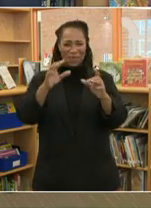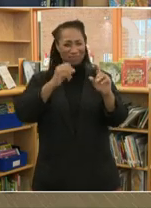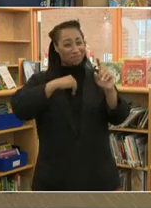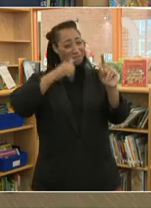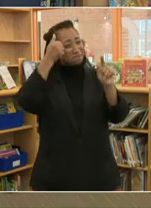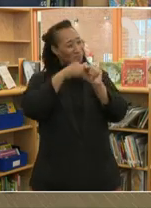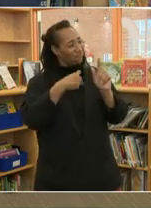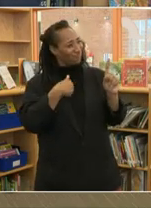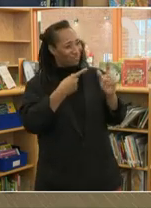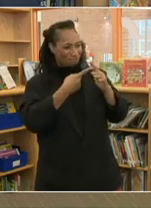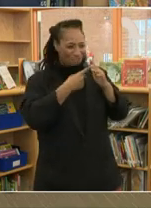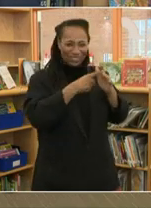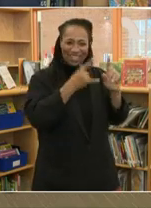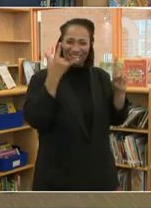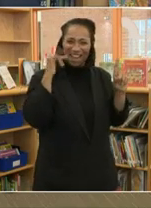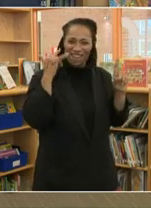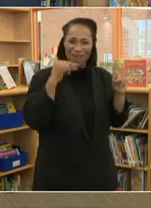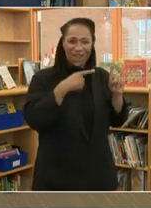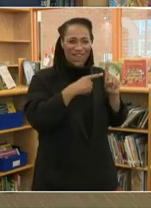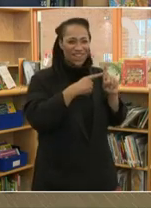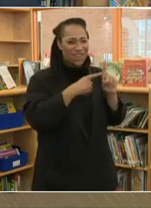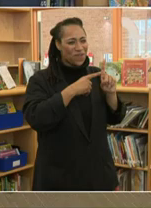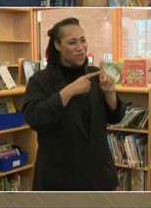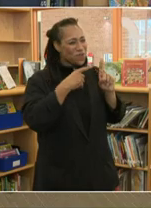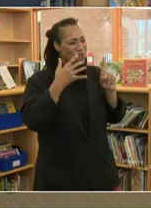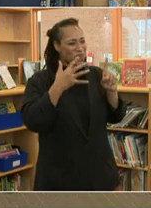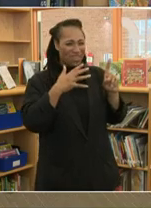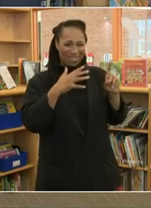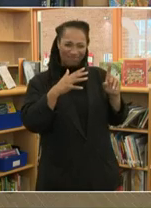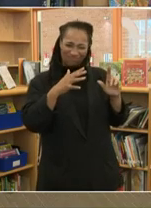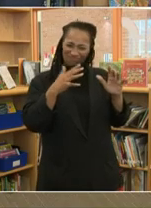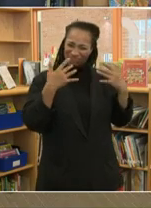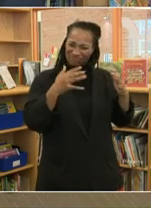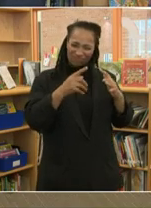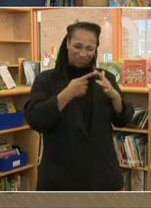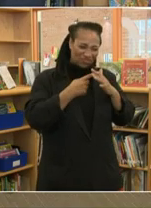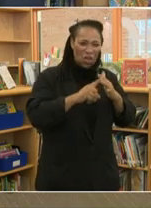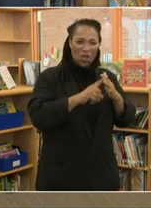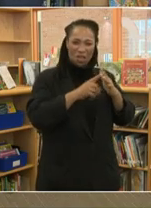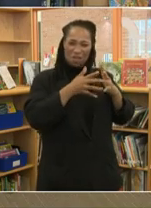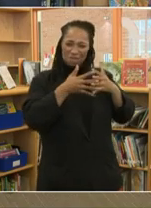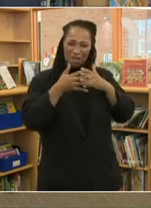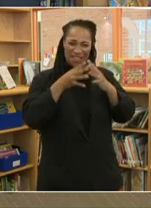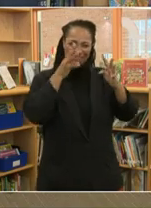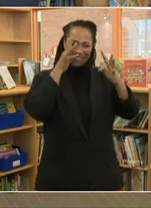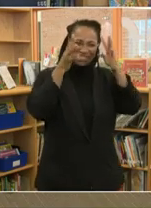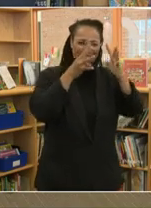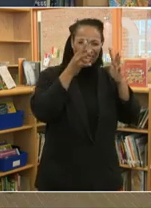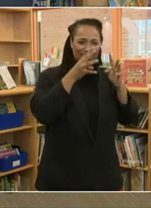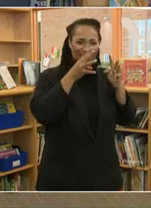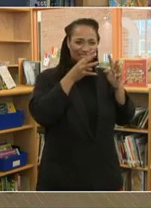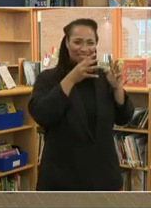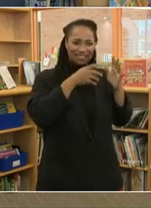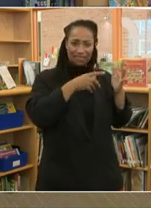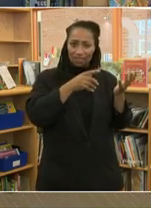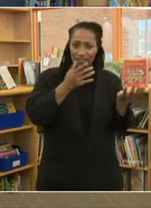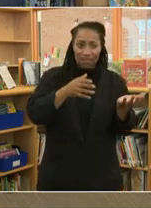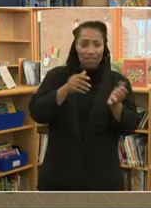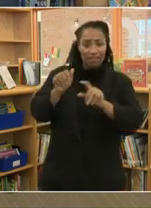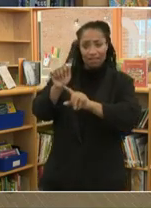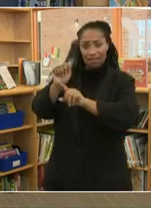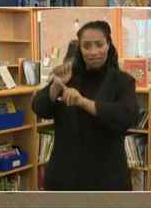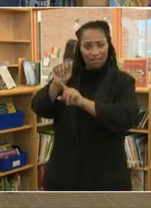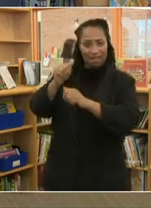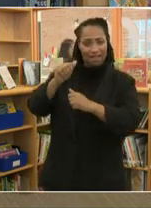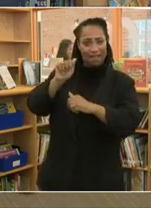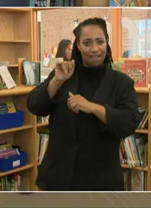America Innovates. Obviously, Colorado also has big tech, but it also has the Air Force Academy. It has the U.S. Olympic Training Center, has the United